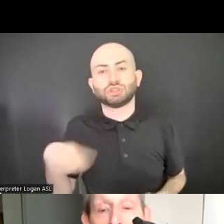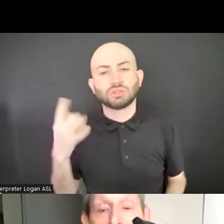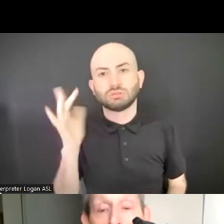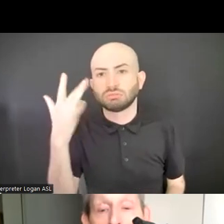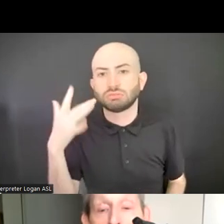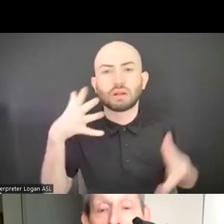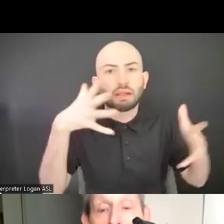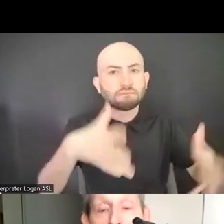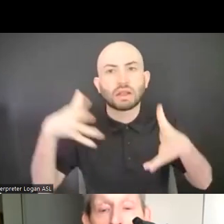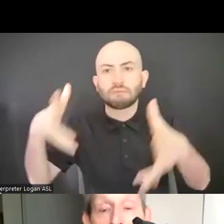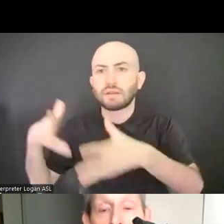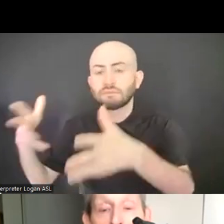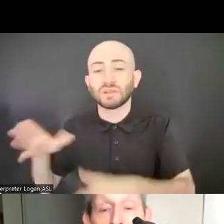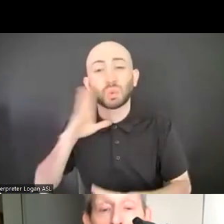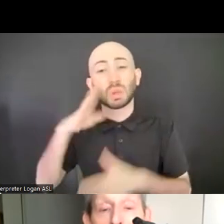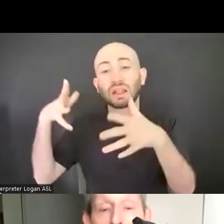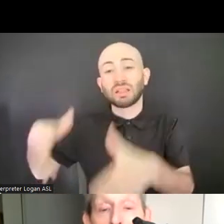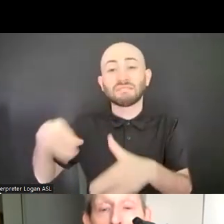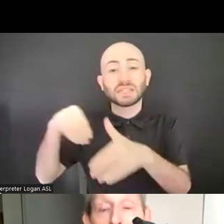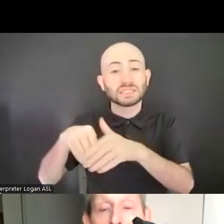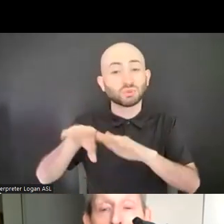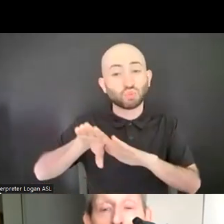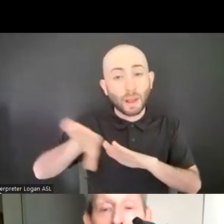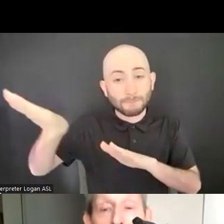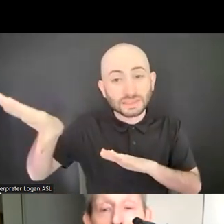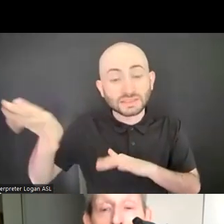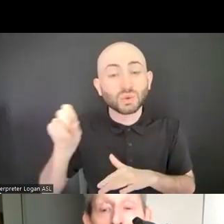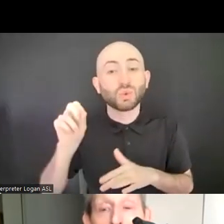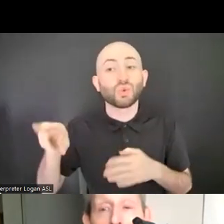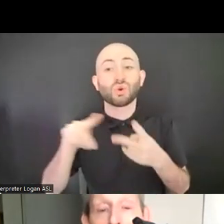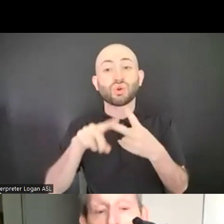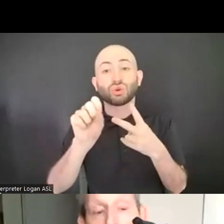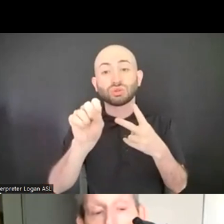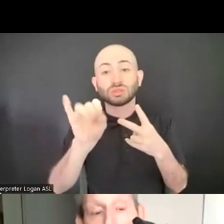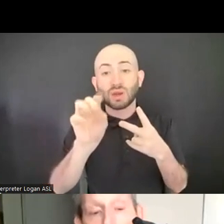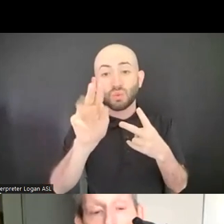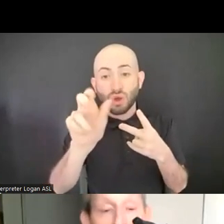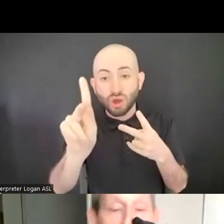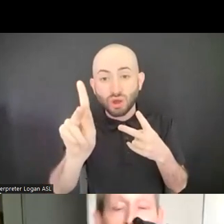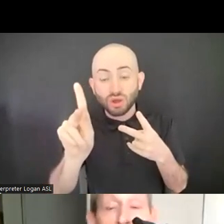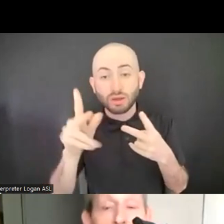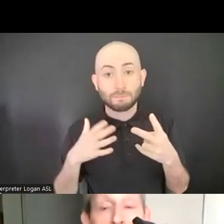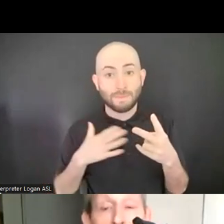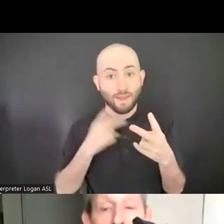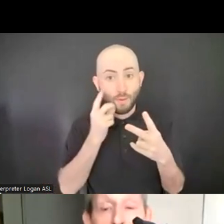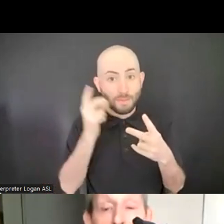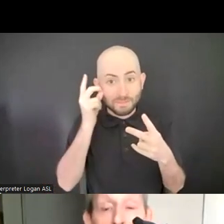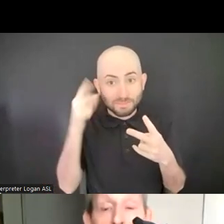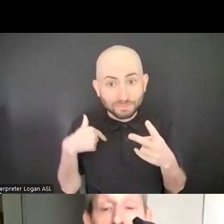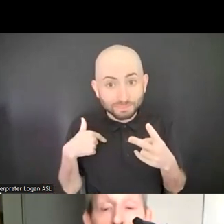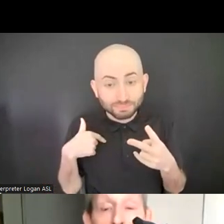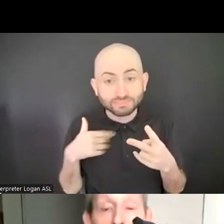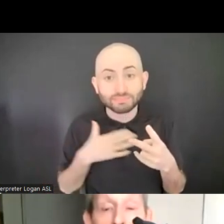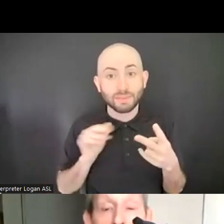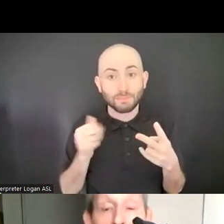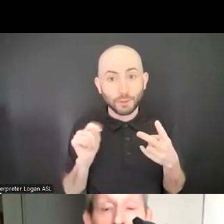ramp to cross the street or the sidewalk in my um residence hall apartment complex